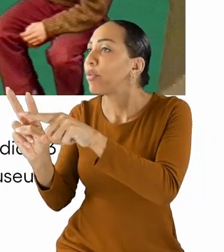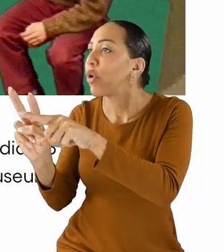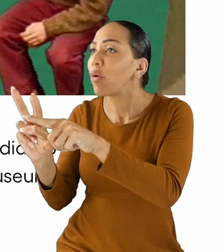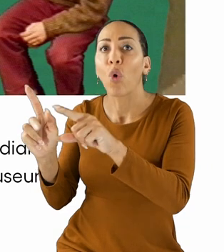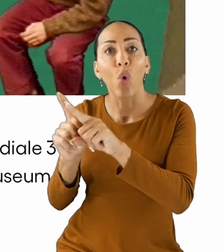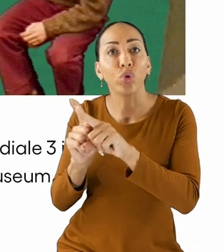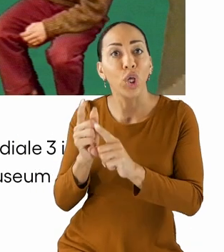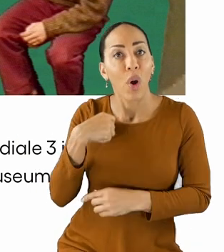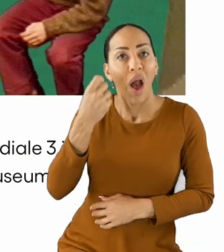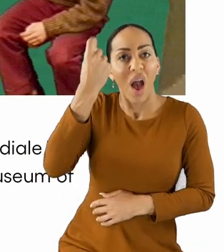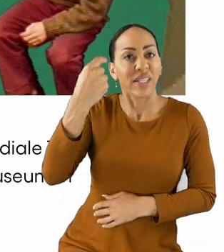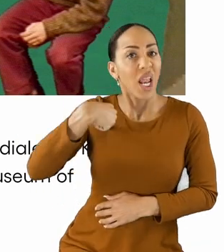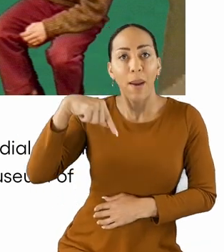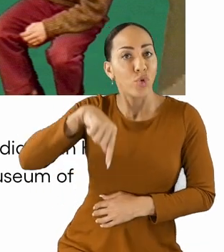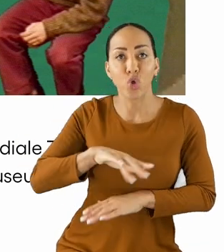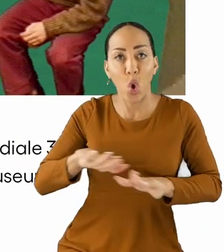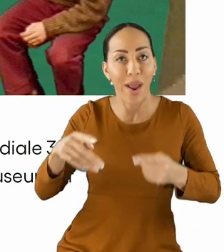the self.